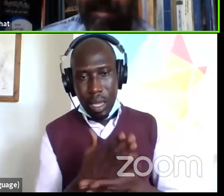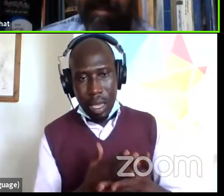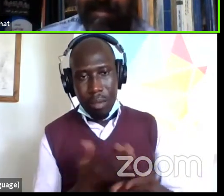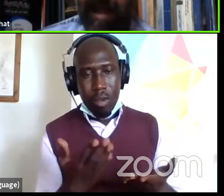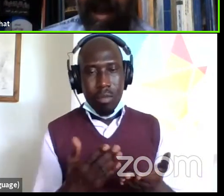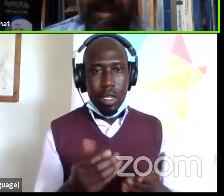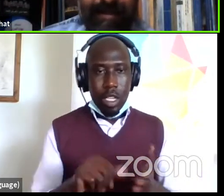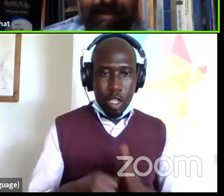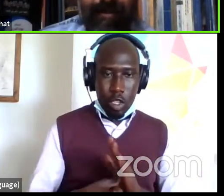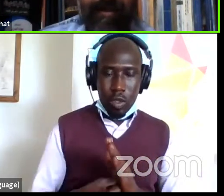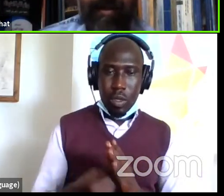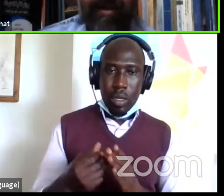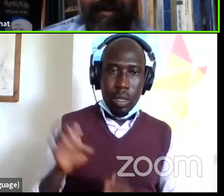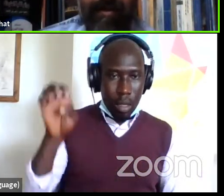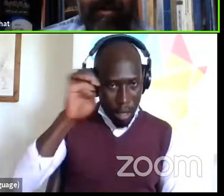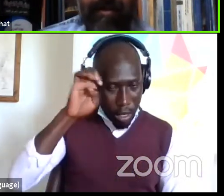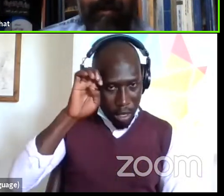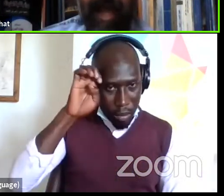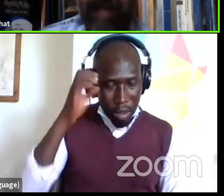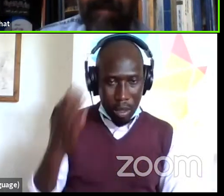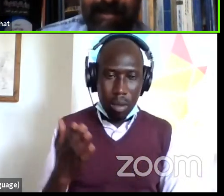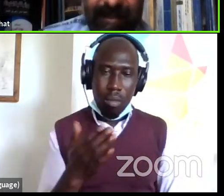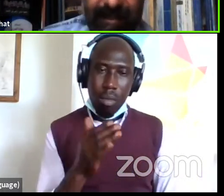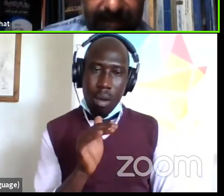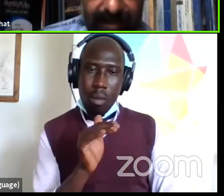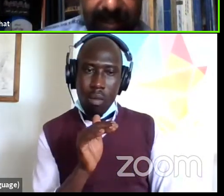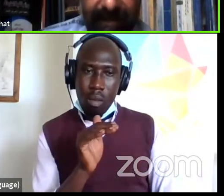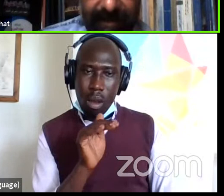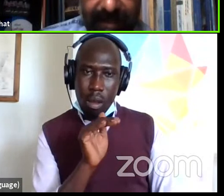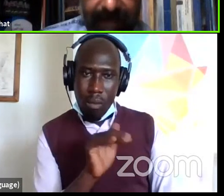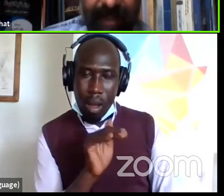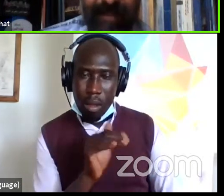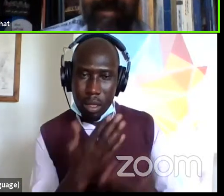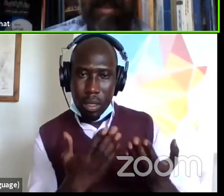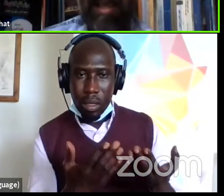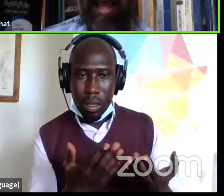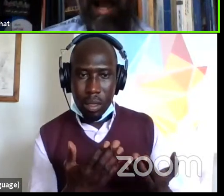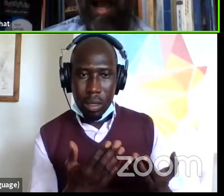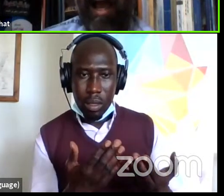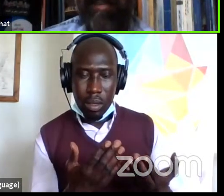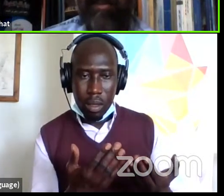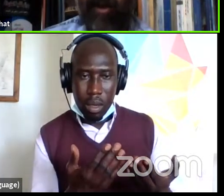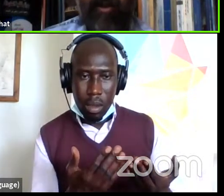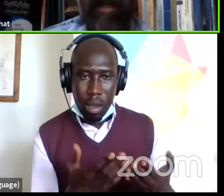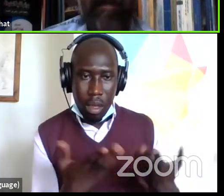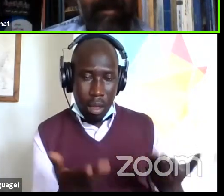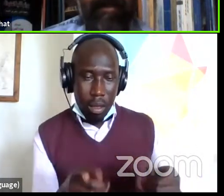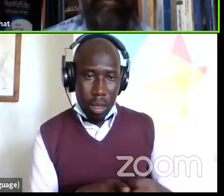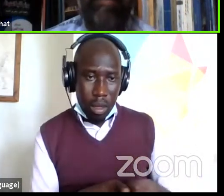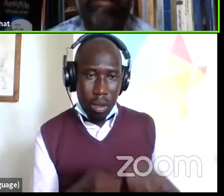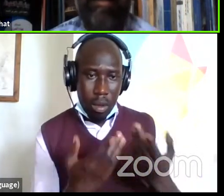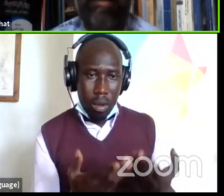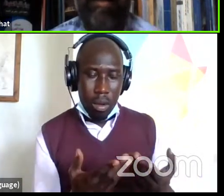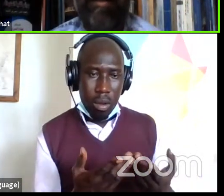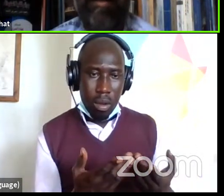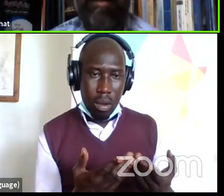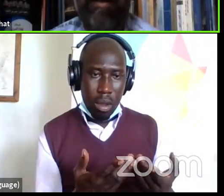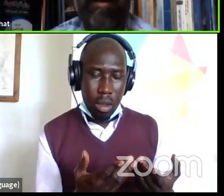Egypt, it's asked or perhaps it's a surveillance, and also we put